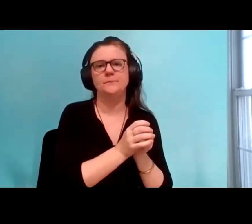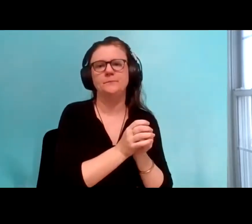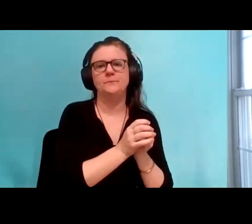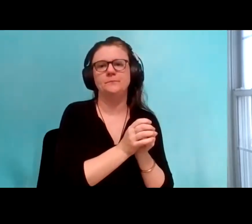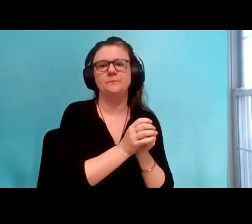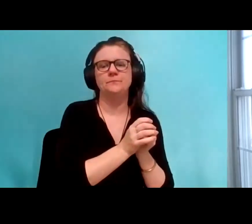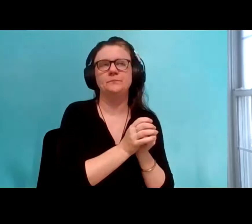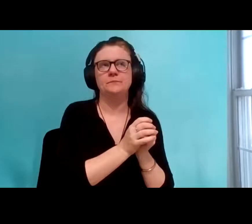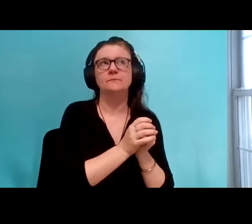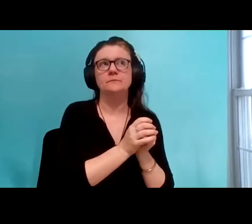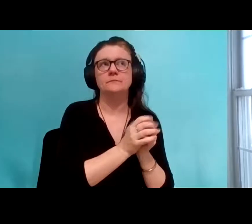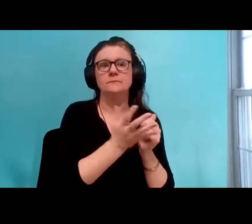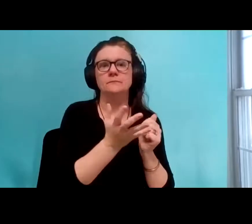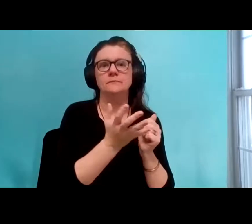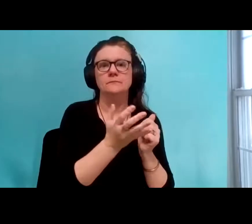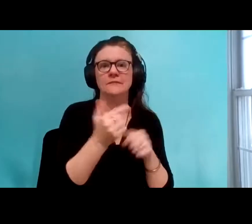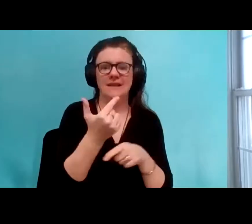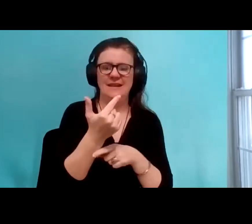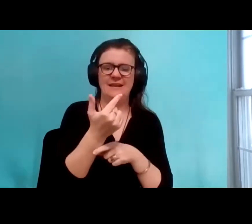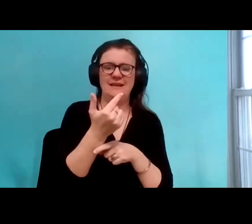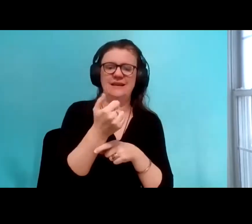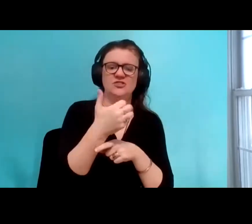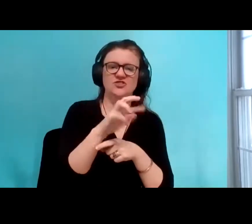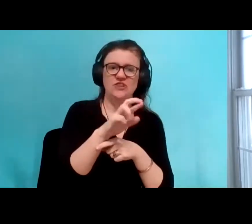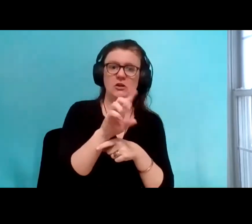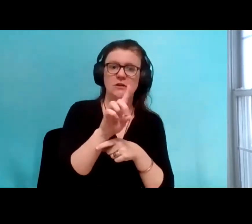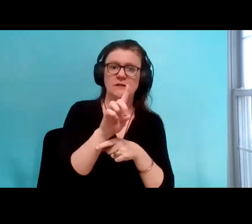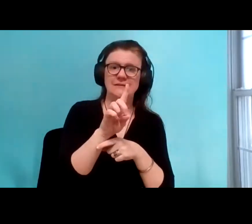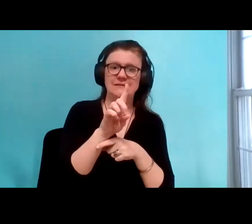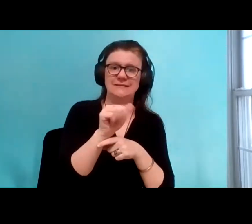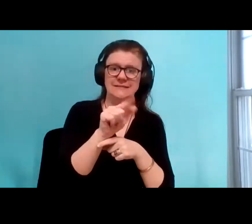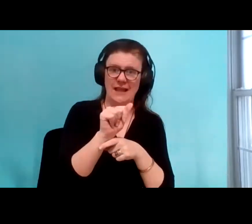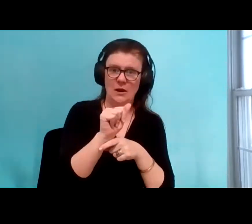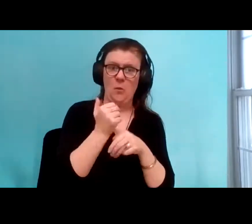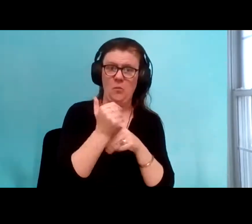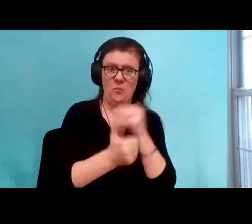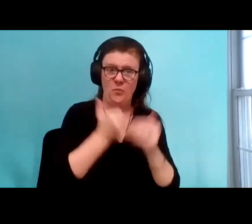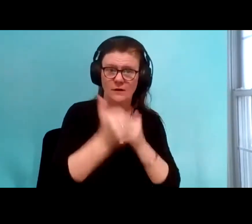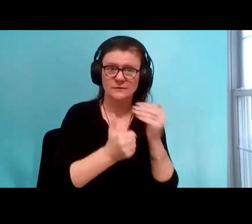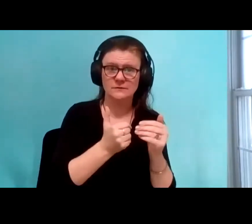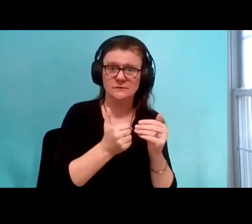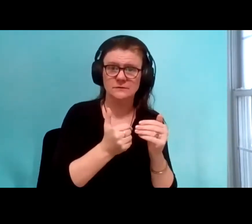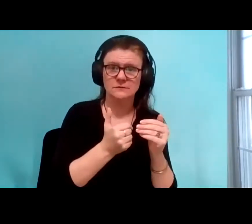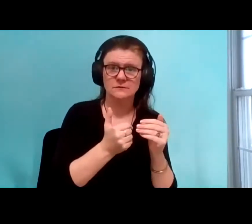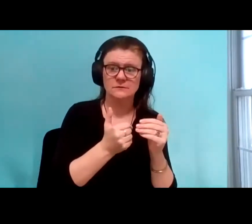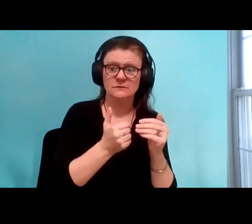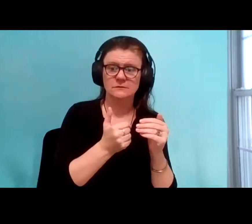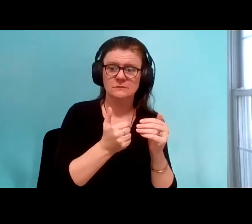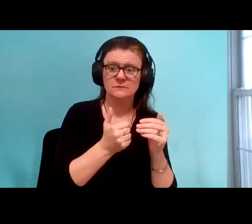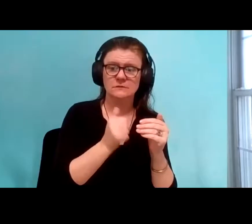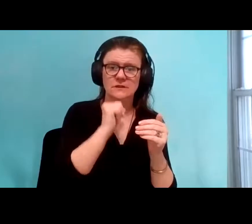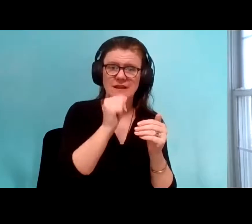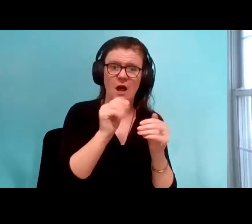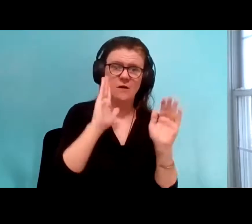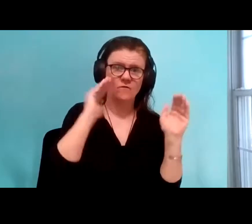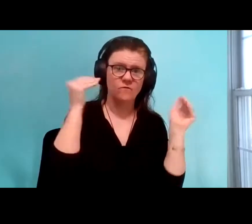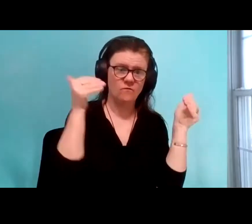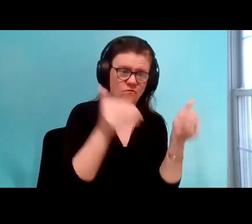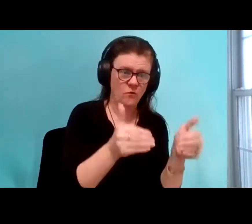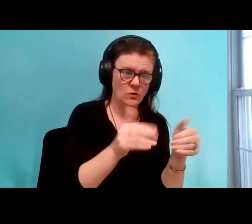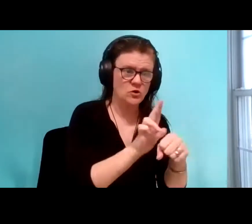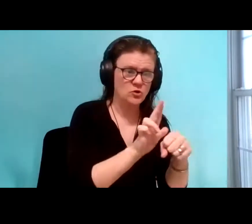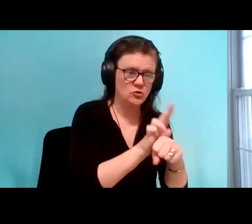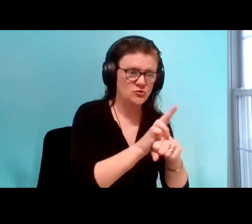And related to that, gender data production, the gender data production process shouldn't be user-oriented rather than